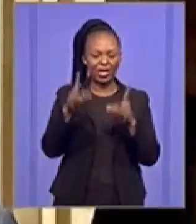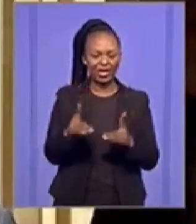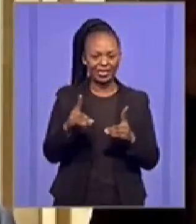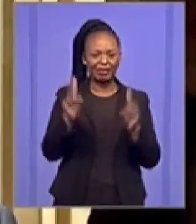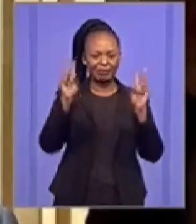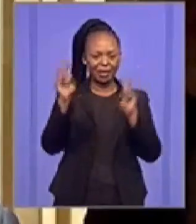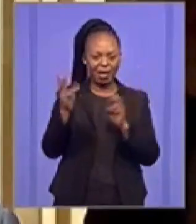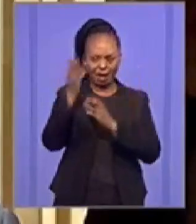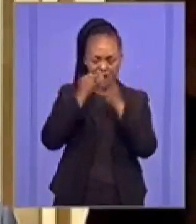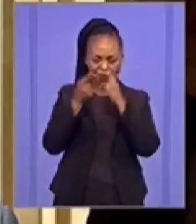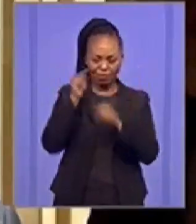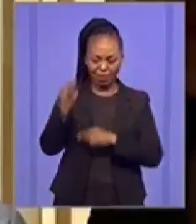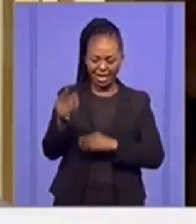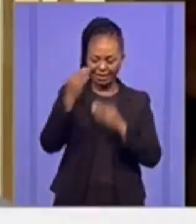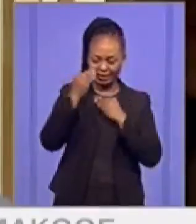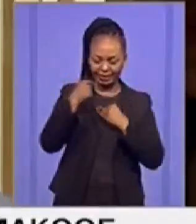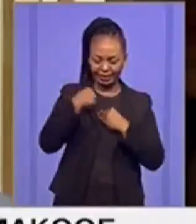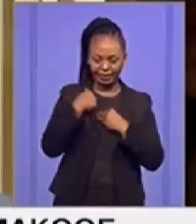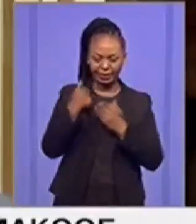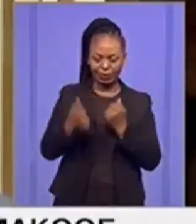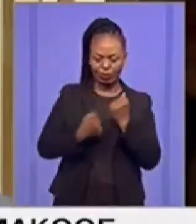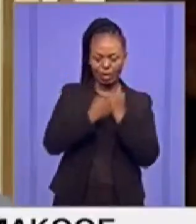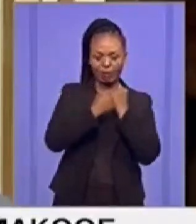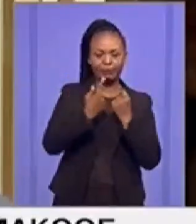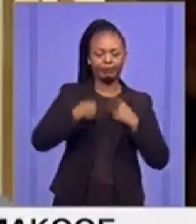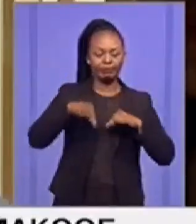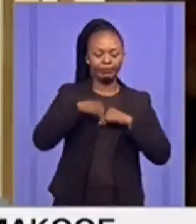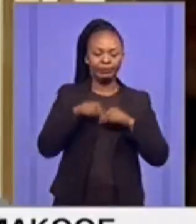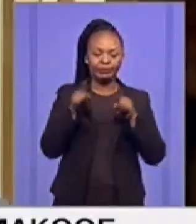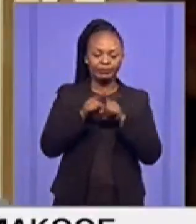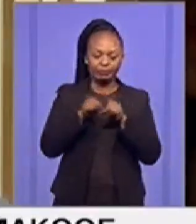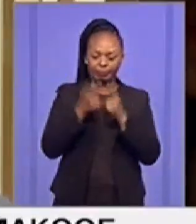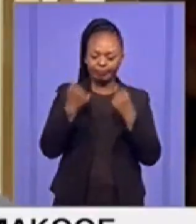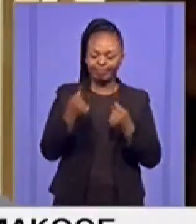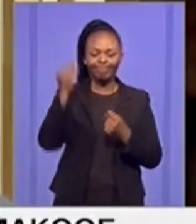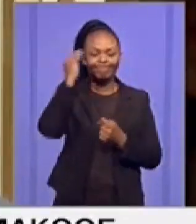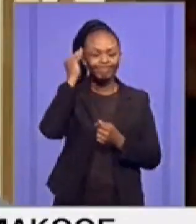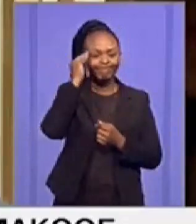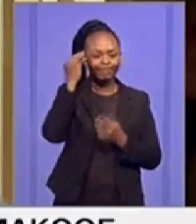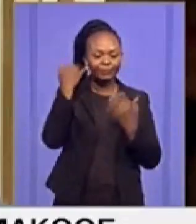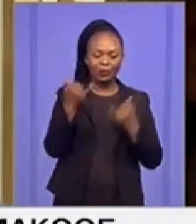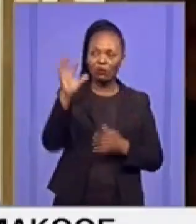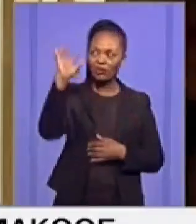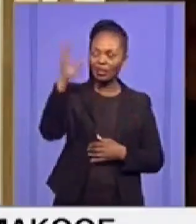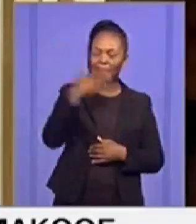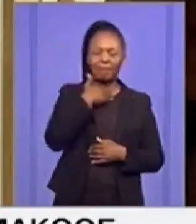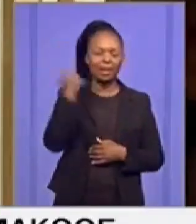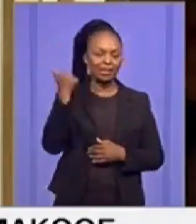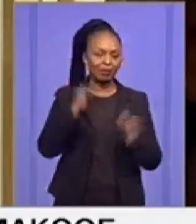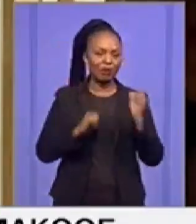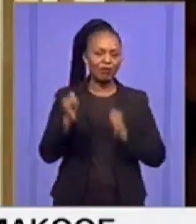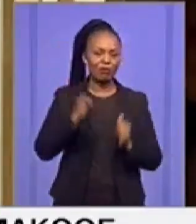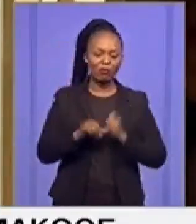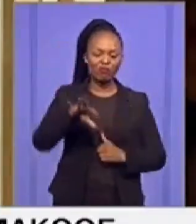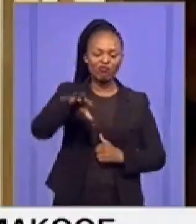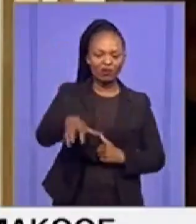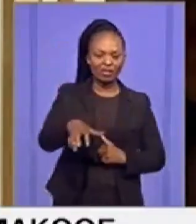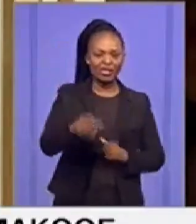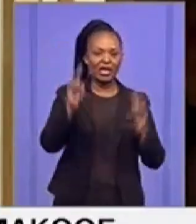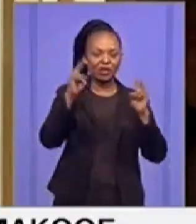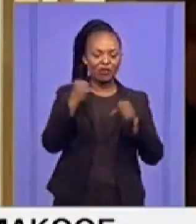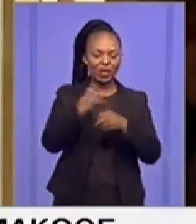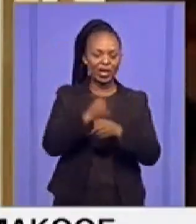and he was coaching us, he was assisting us. And as you can also know by now that Free State is the best performing province coming to the